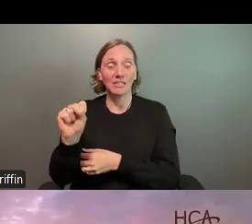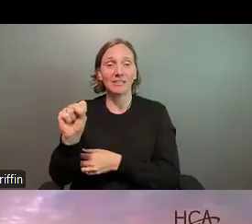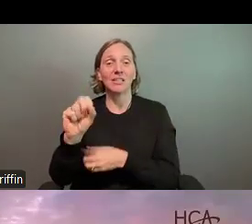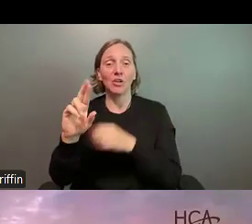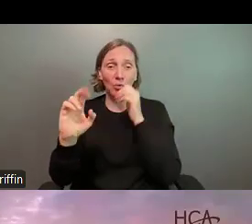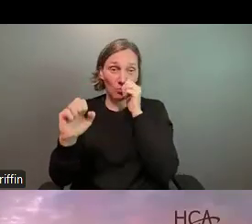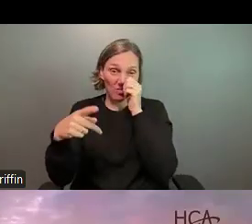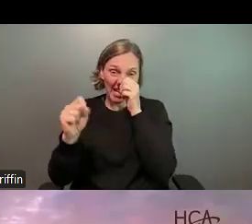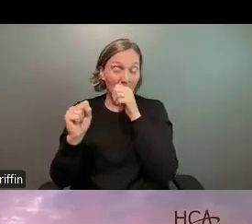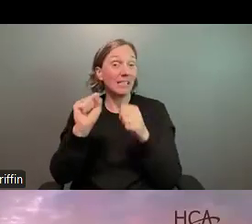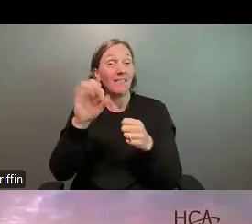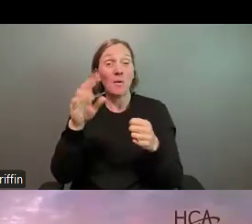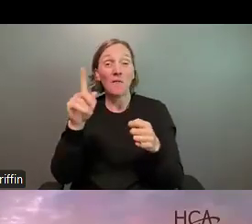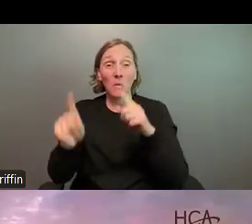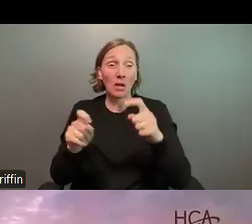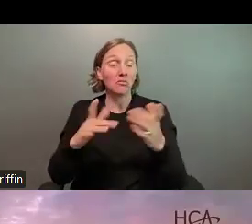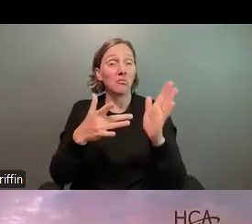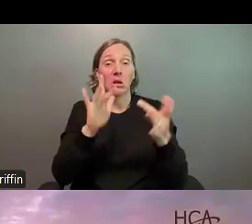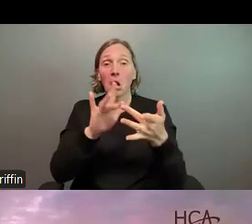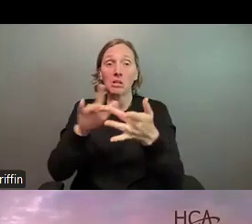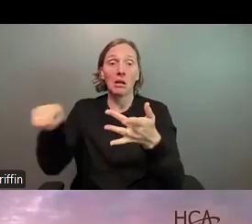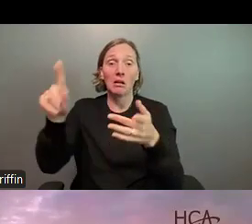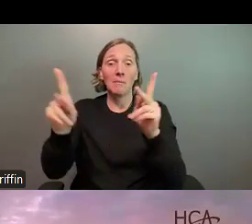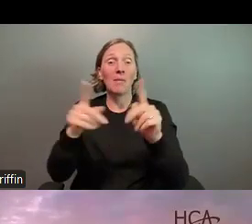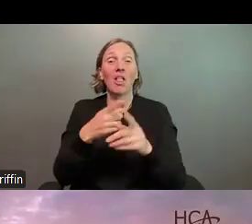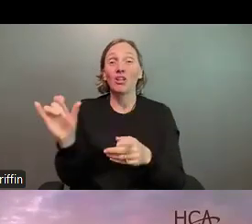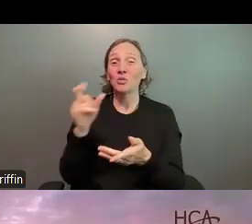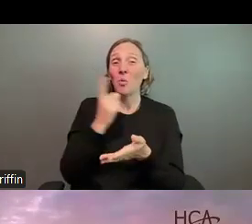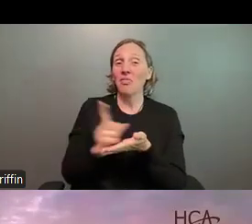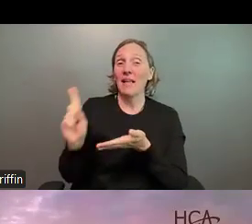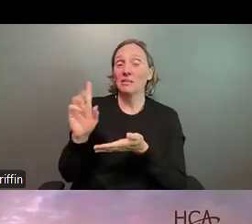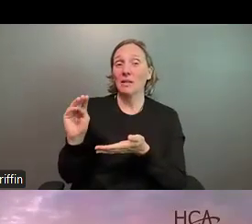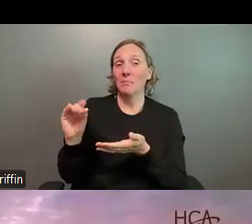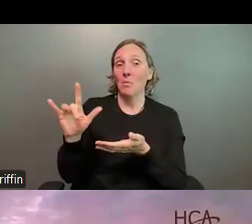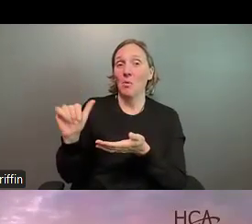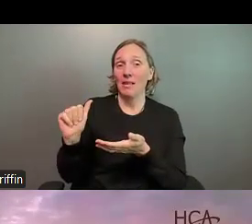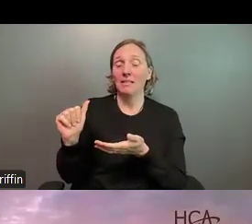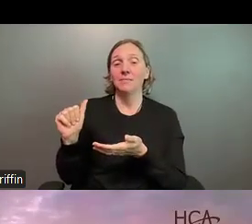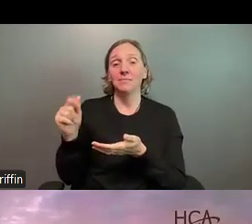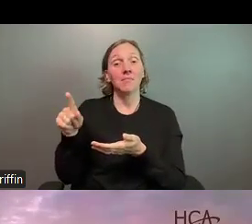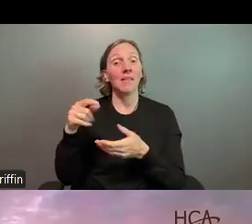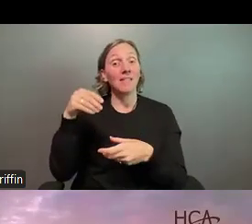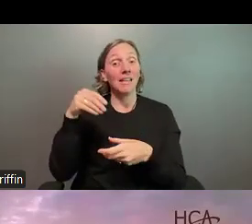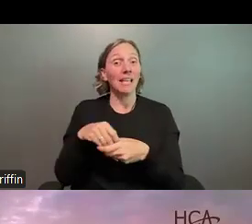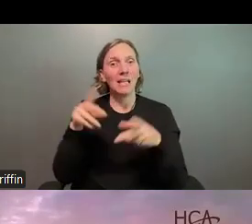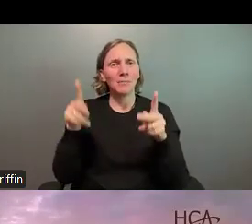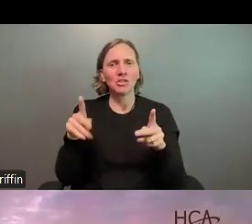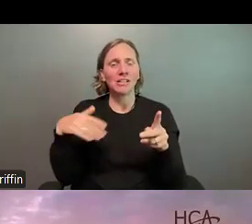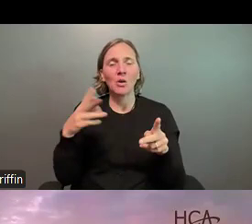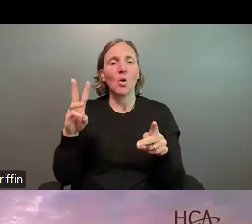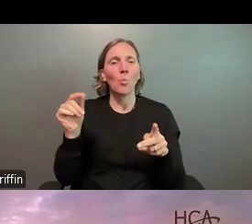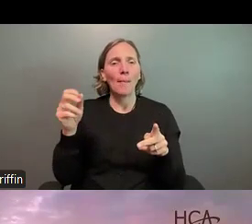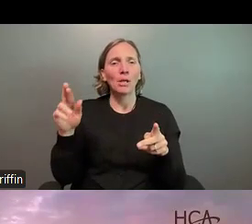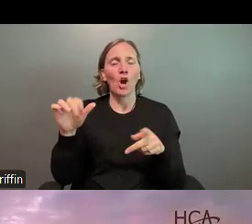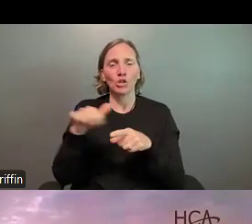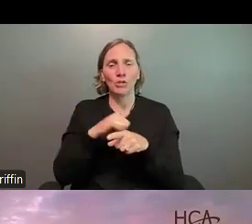questions about the program. I'll also add that last week, Molina held a in-person or a webinar training